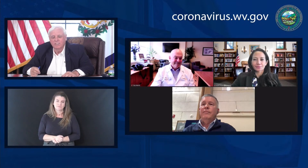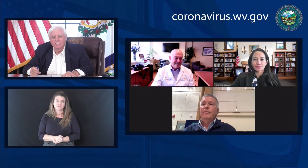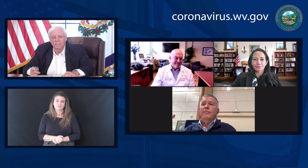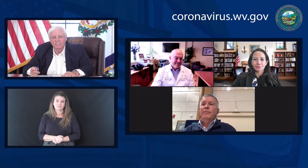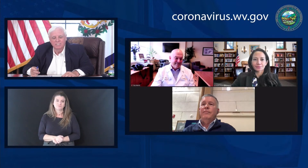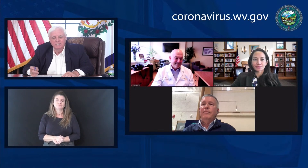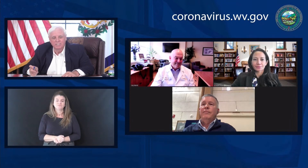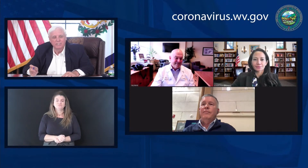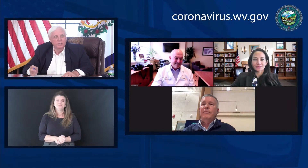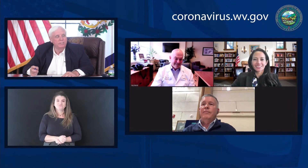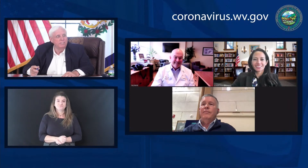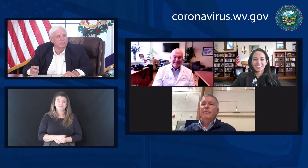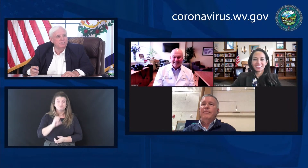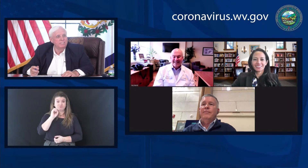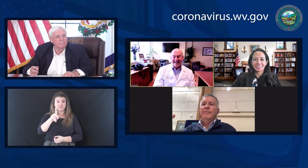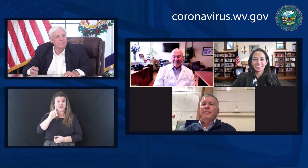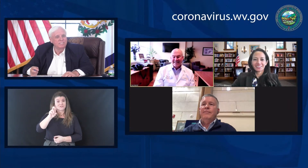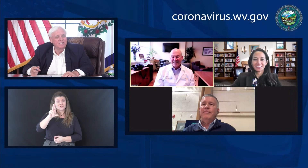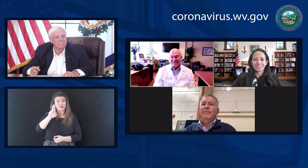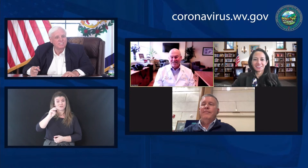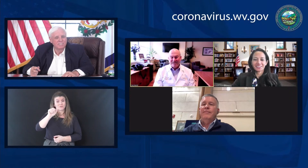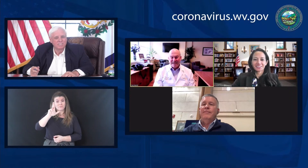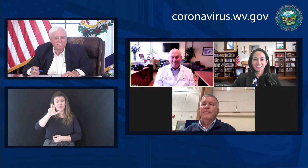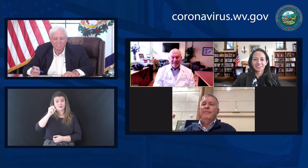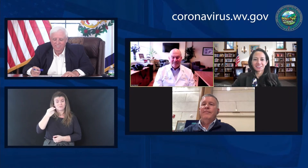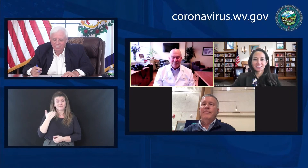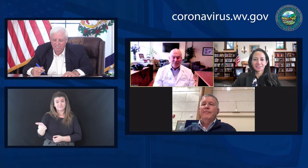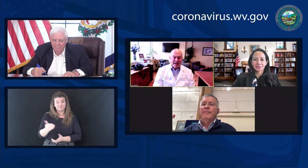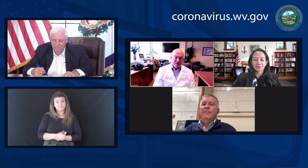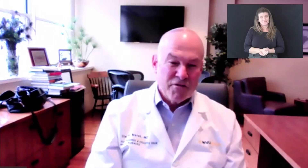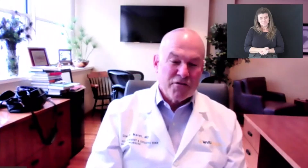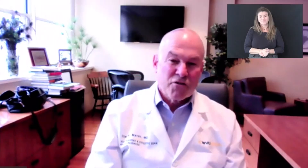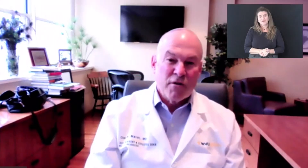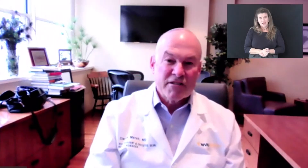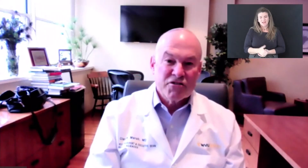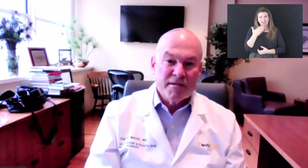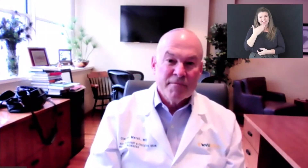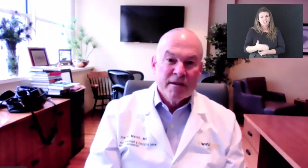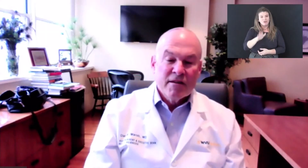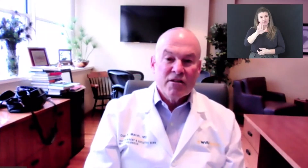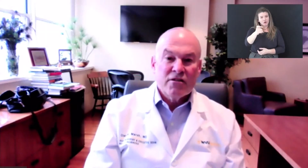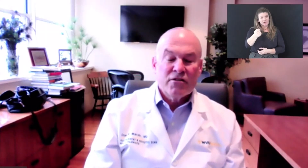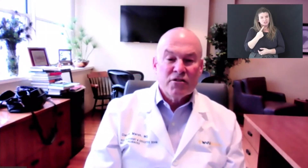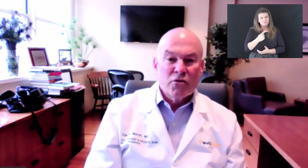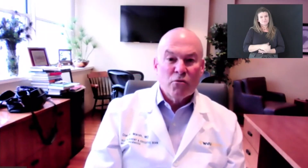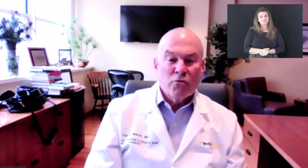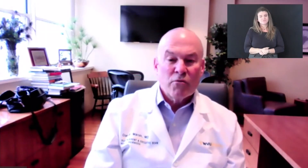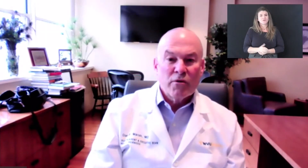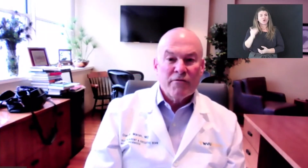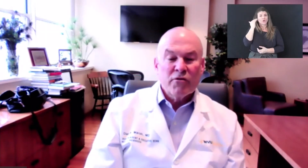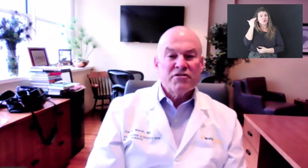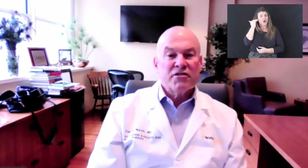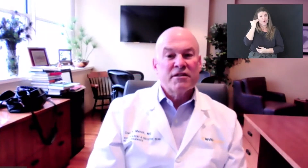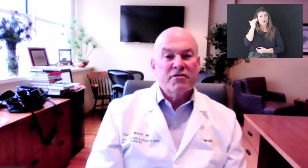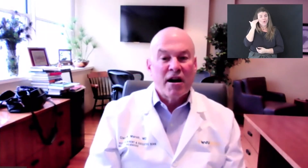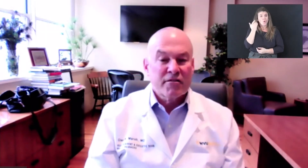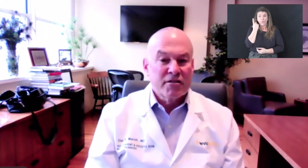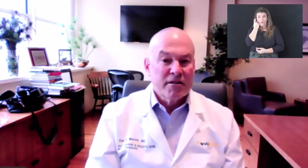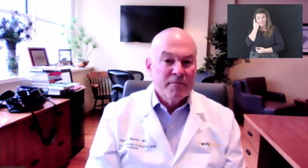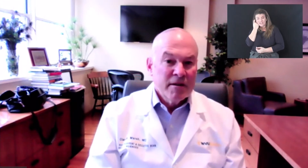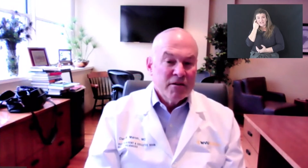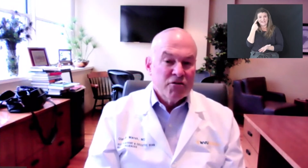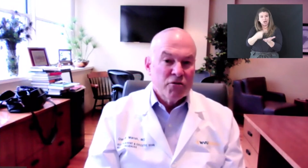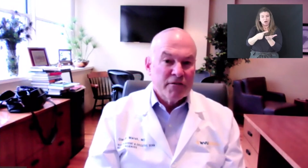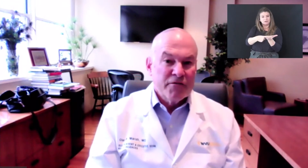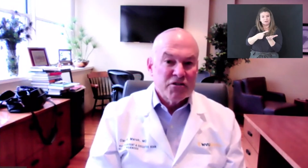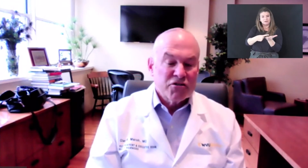All right, Clay, this is you. Yeah, I think this is me. So thank you for the question. You know, we've recently talked